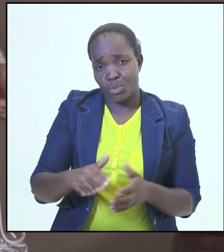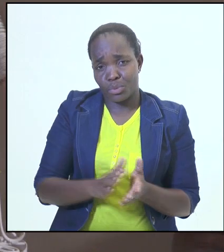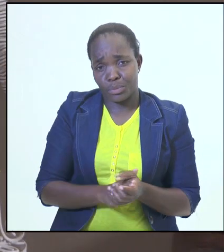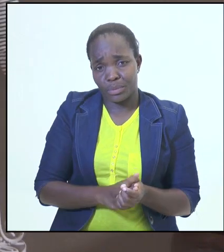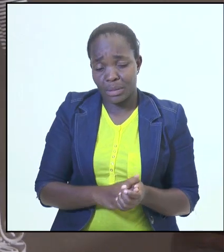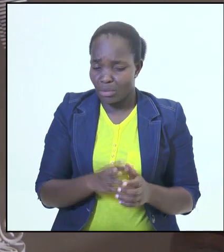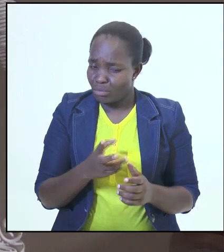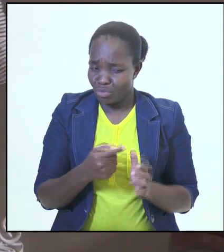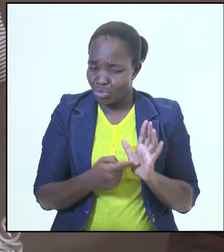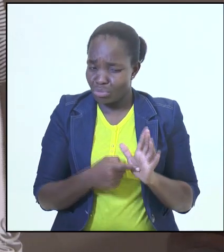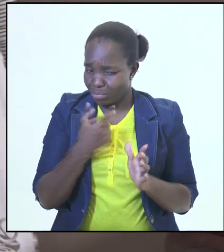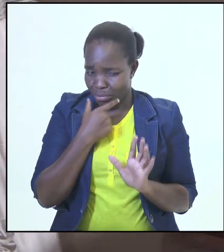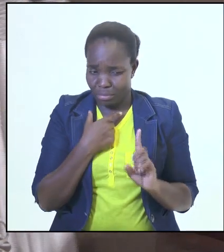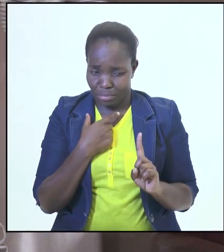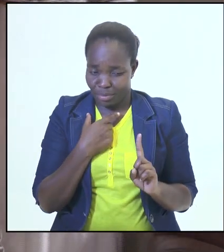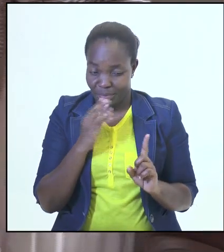look so sad.